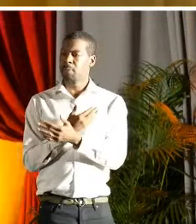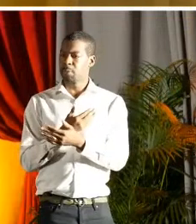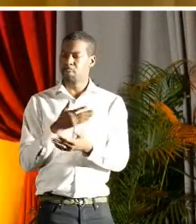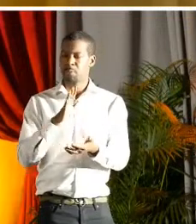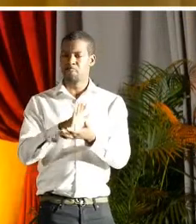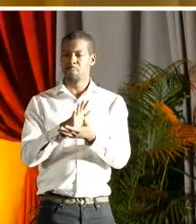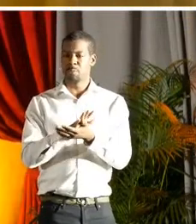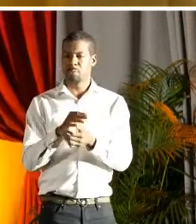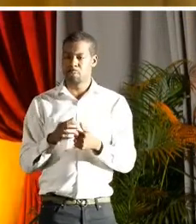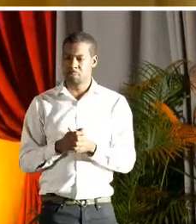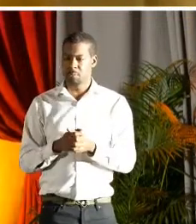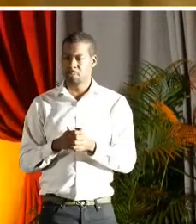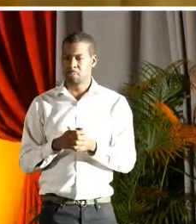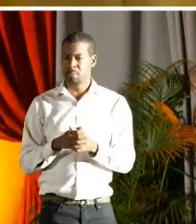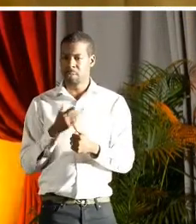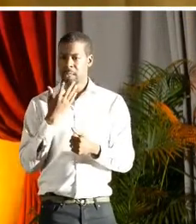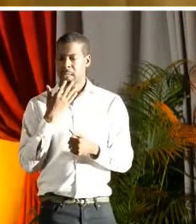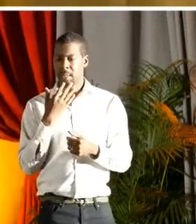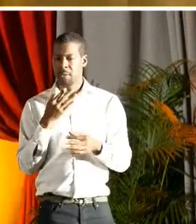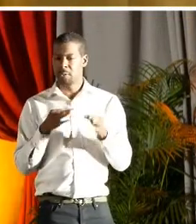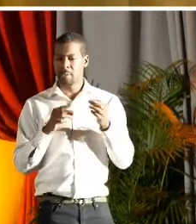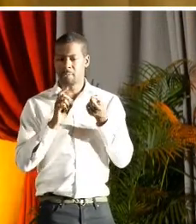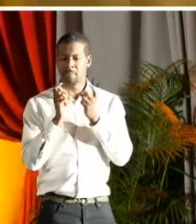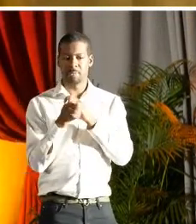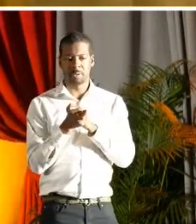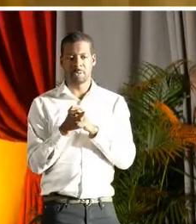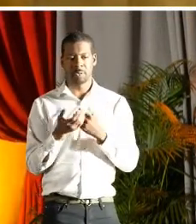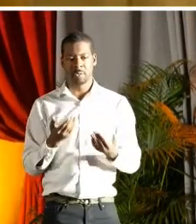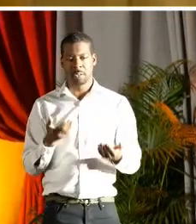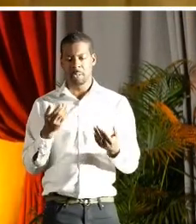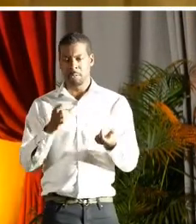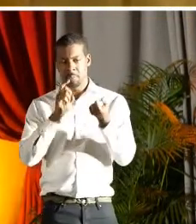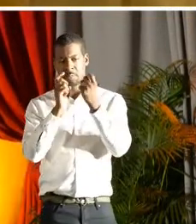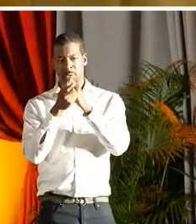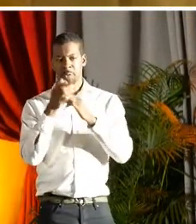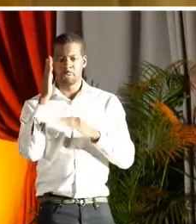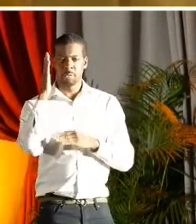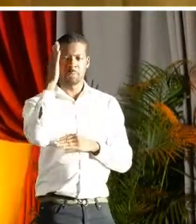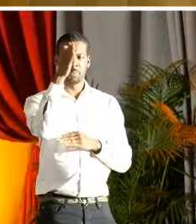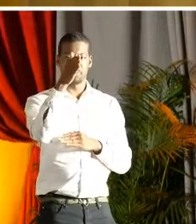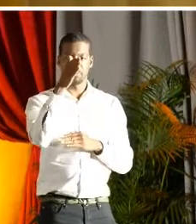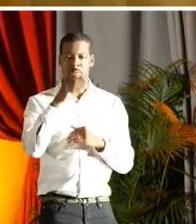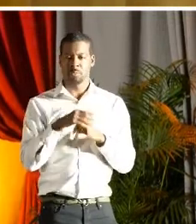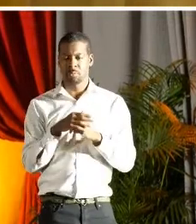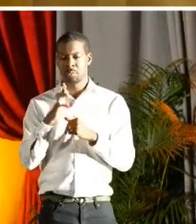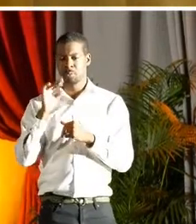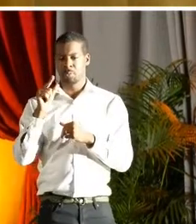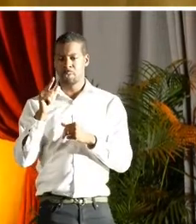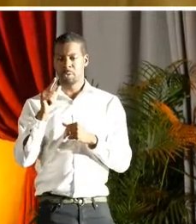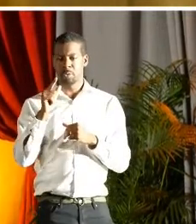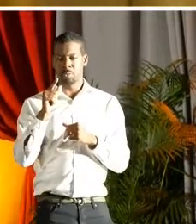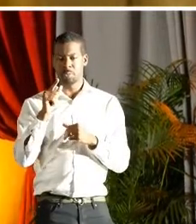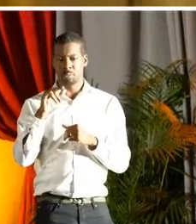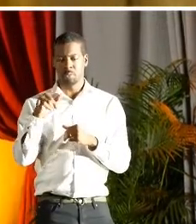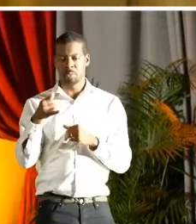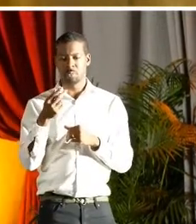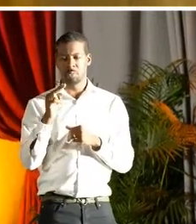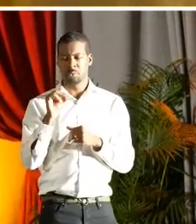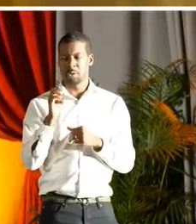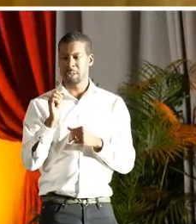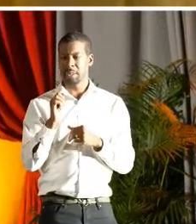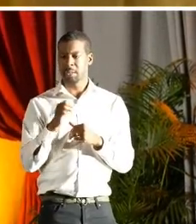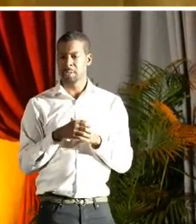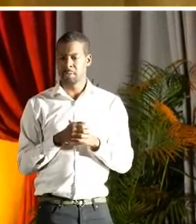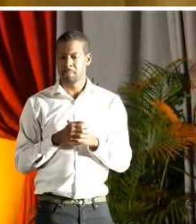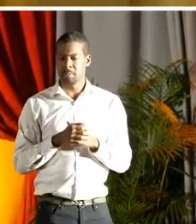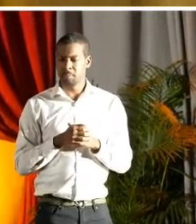school. Color of Change is helping shape the future of racial justice. Are the